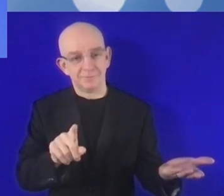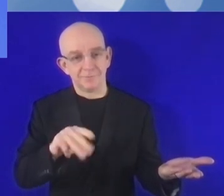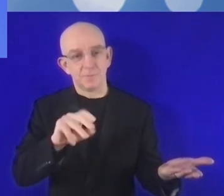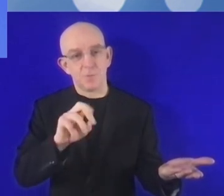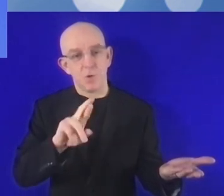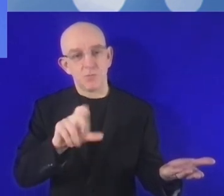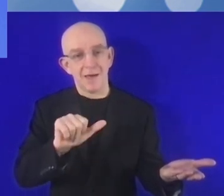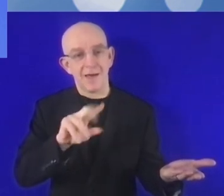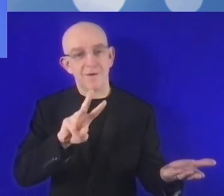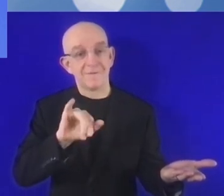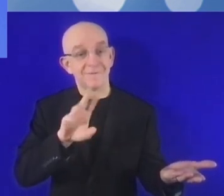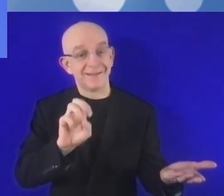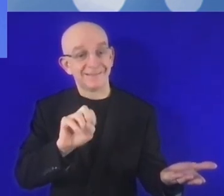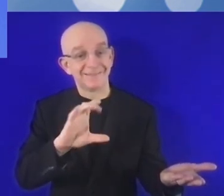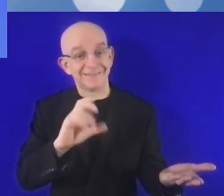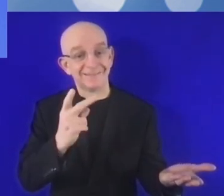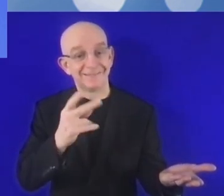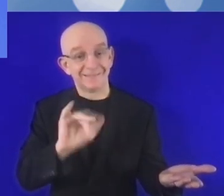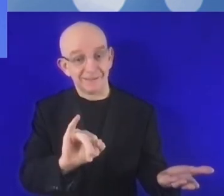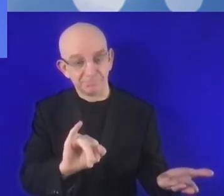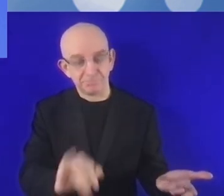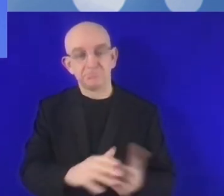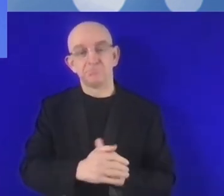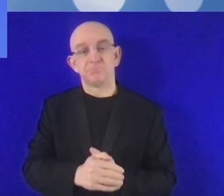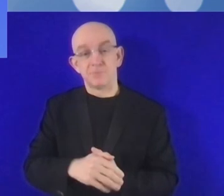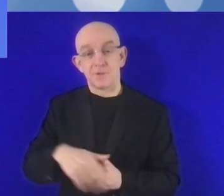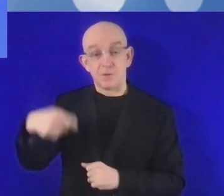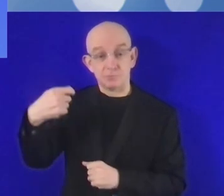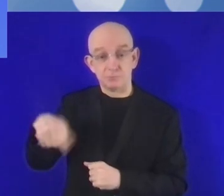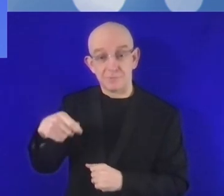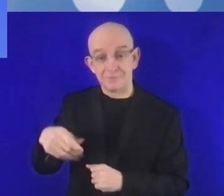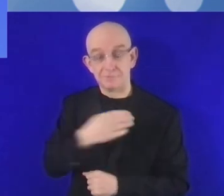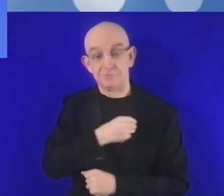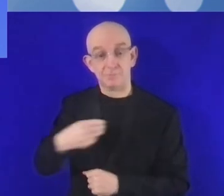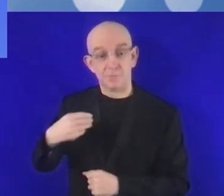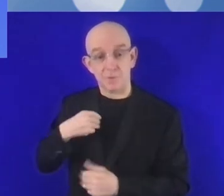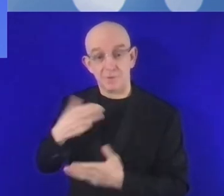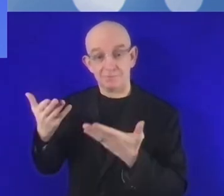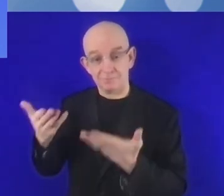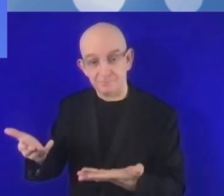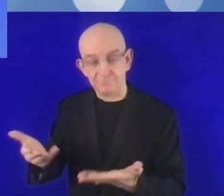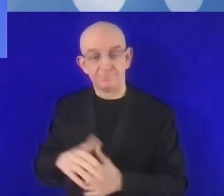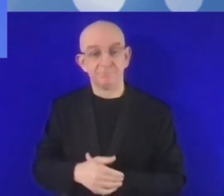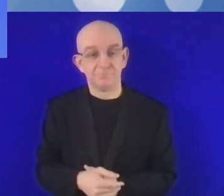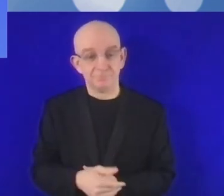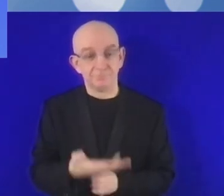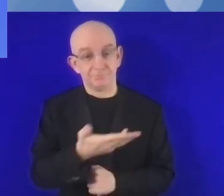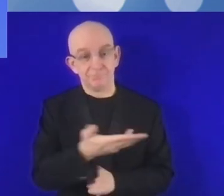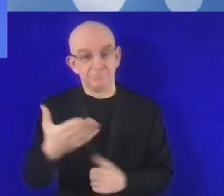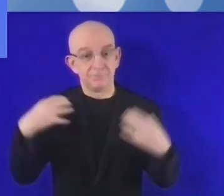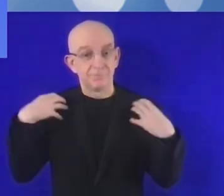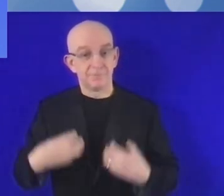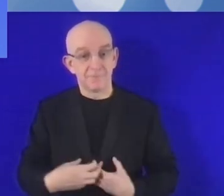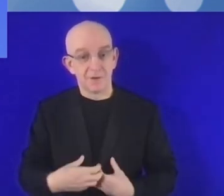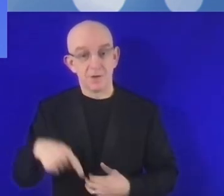Krupa, Mayor of Katowice, Honorable Ministers, Excellencies, distinguished participants, ladies and gentlemen. On behalf